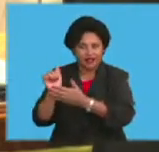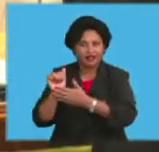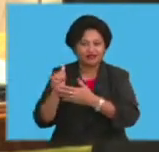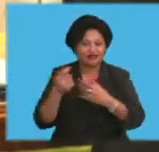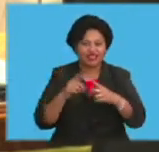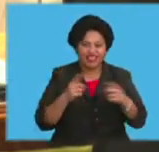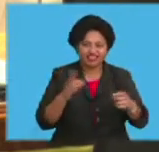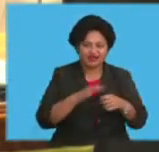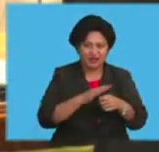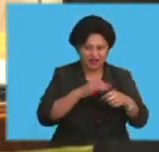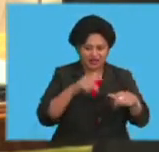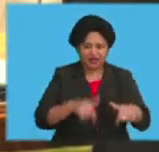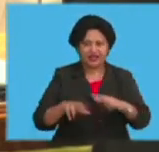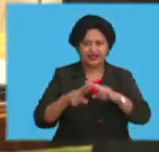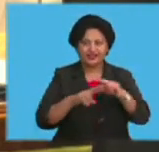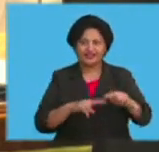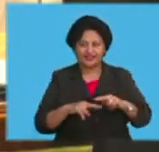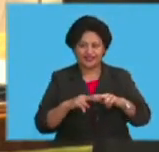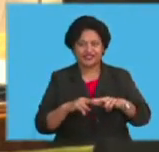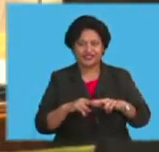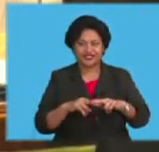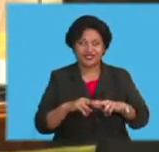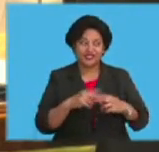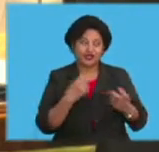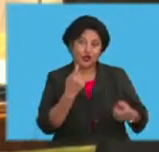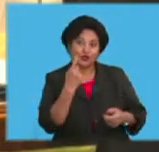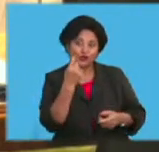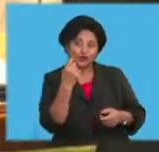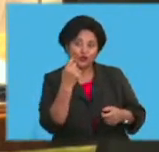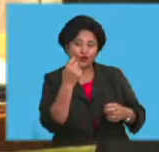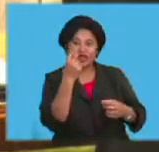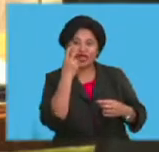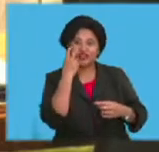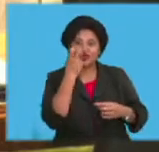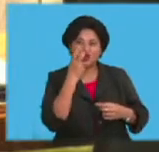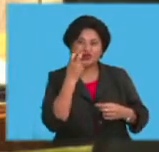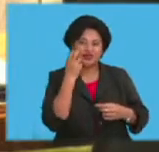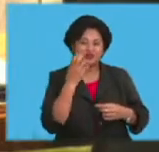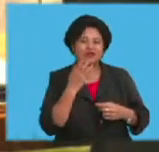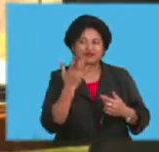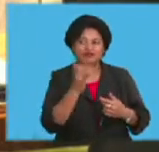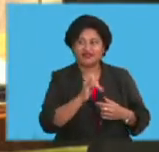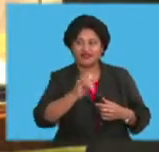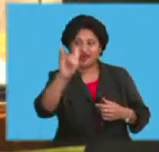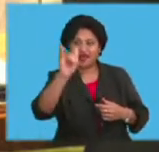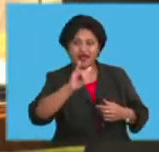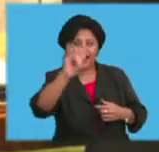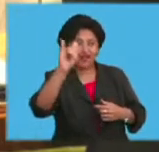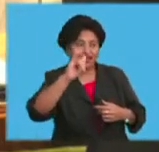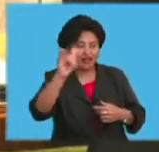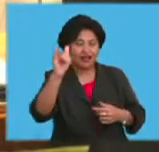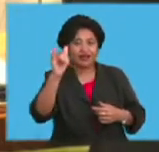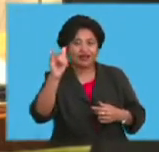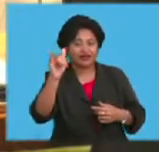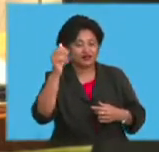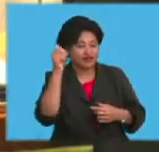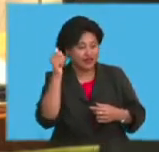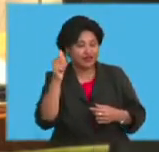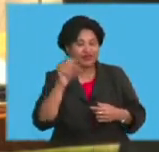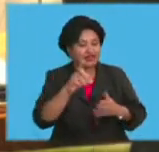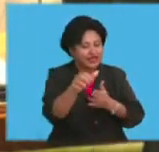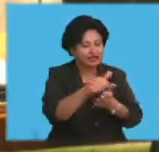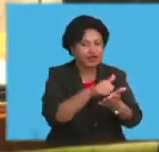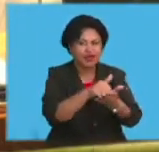this arrangement has provided an opportunity for our Fijian crafted products to be visible in overseas markets and further raising the profile of our